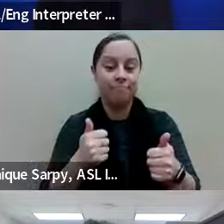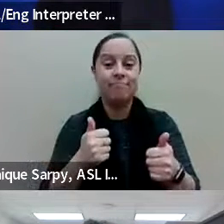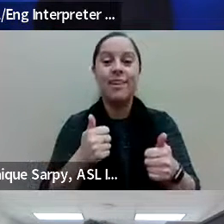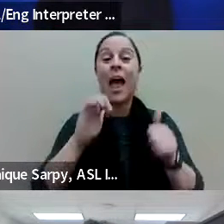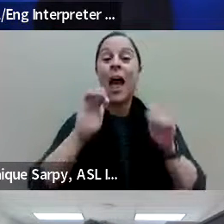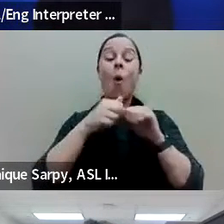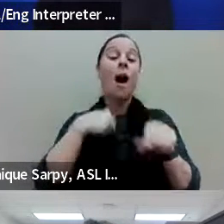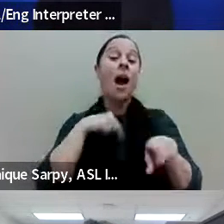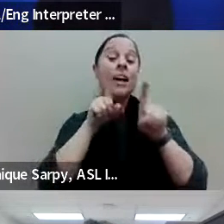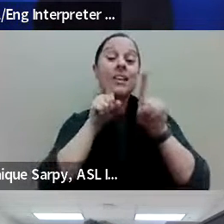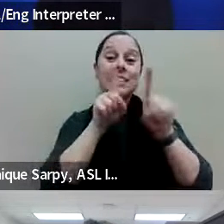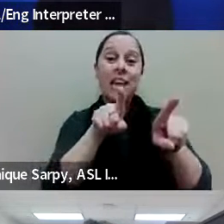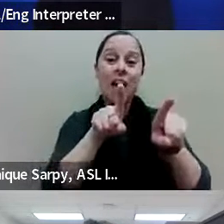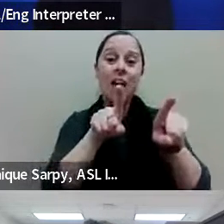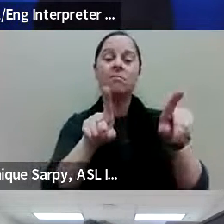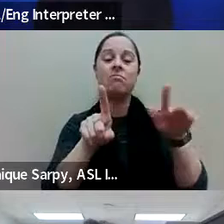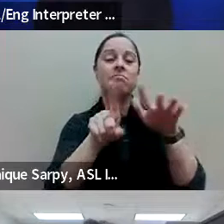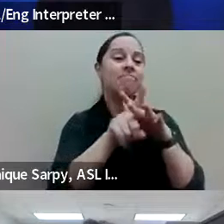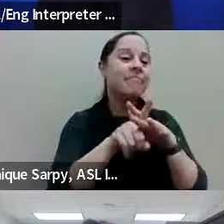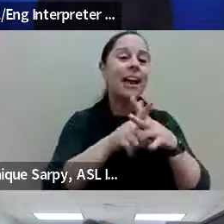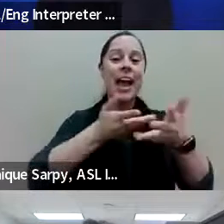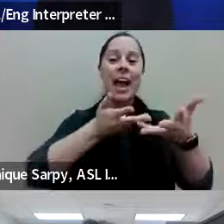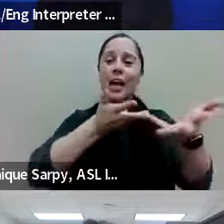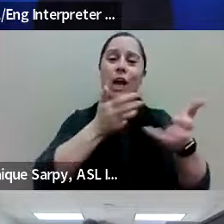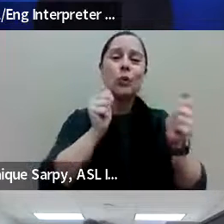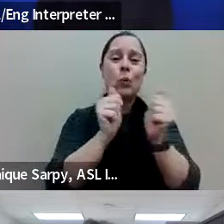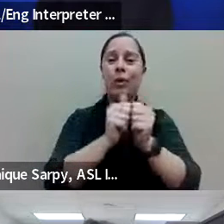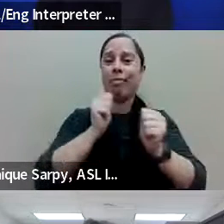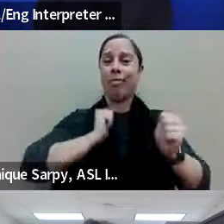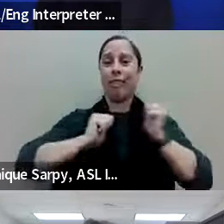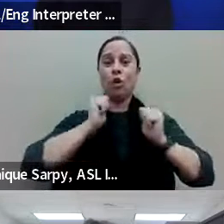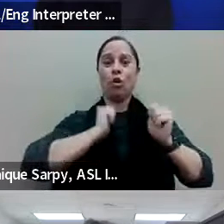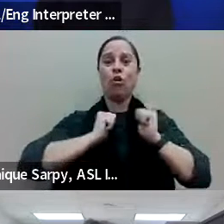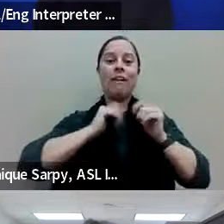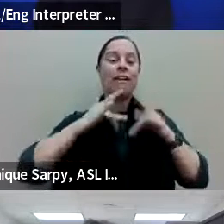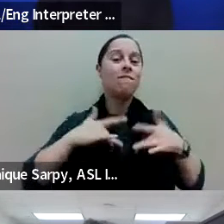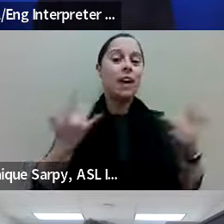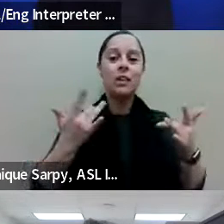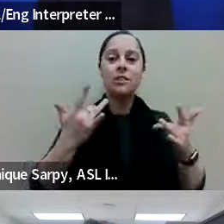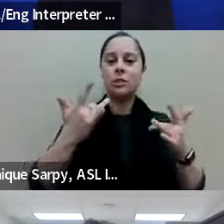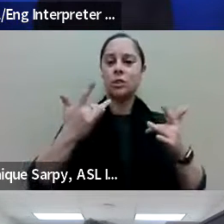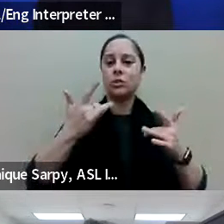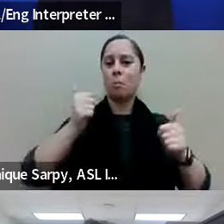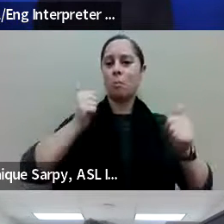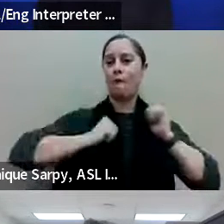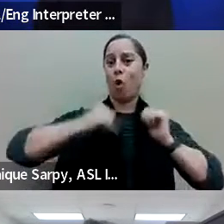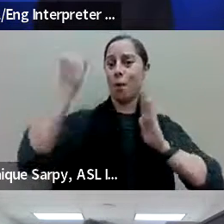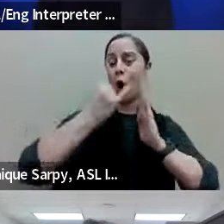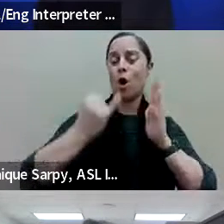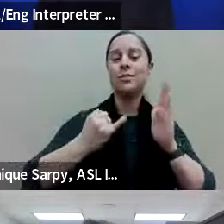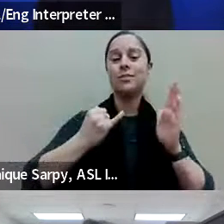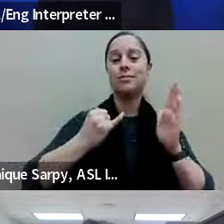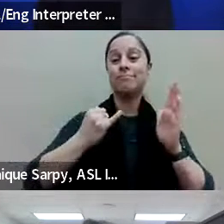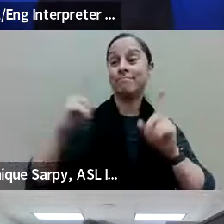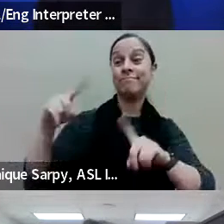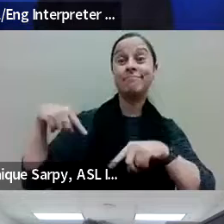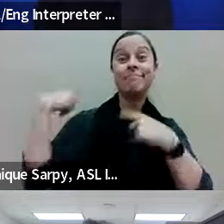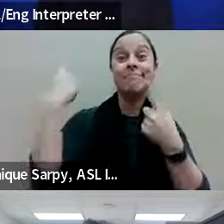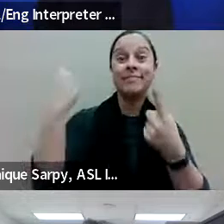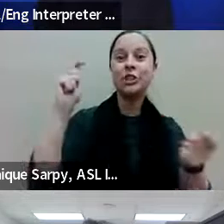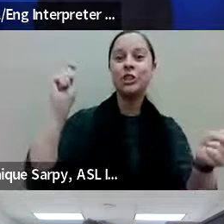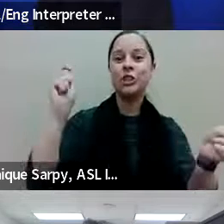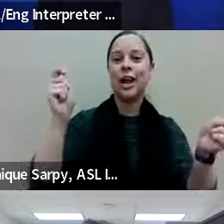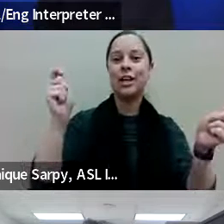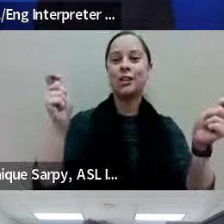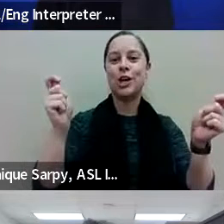with theater events or any type of performing arts has changed over the years. I used